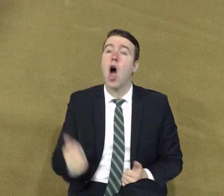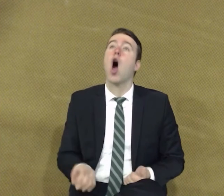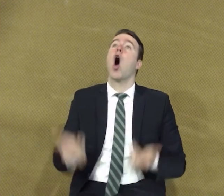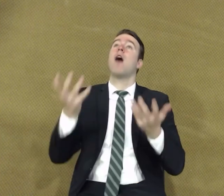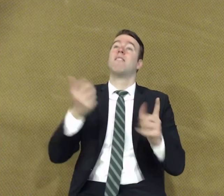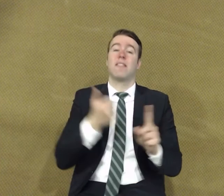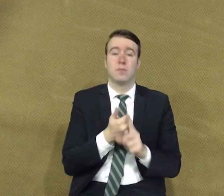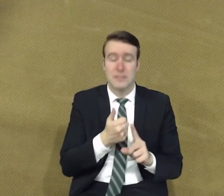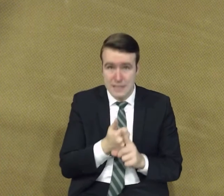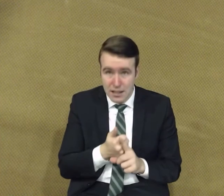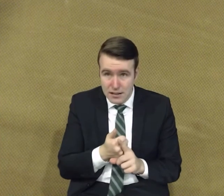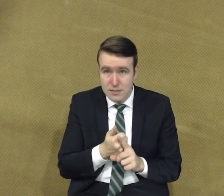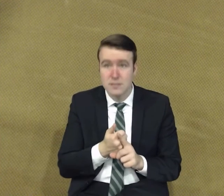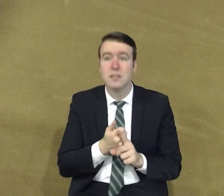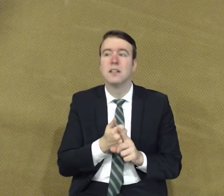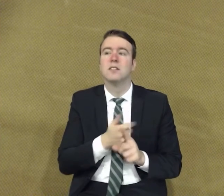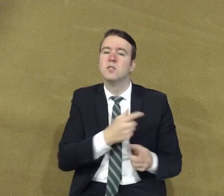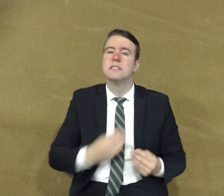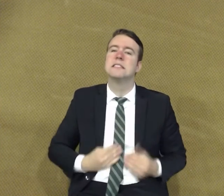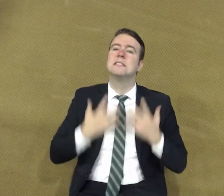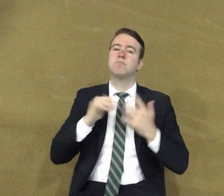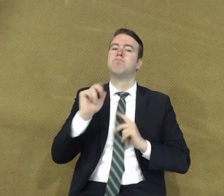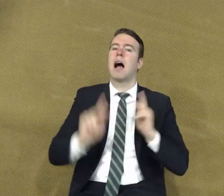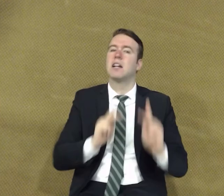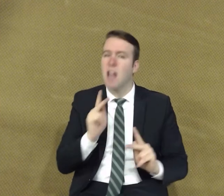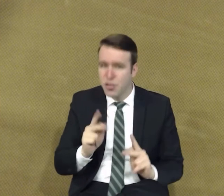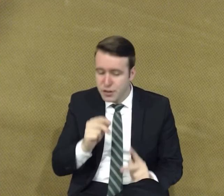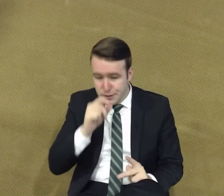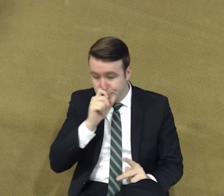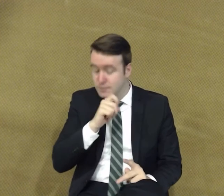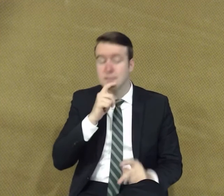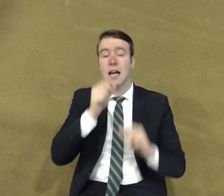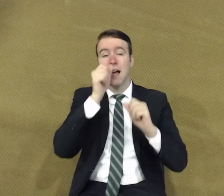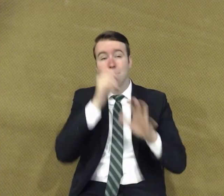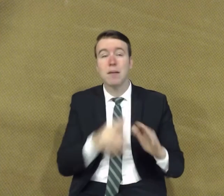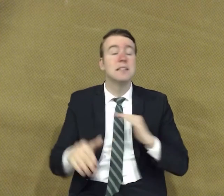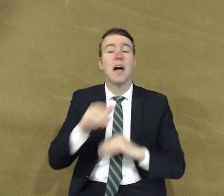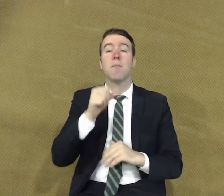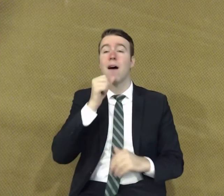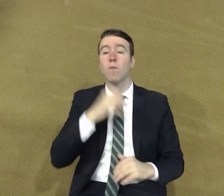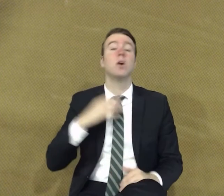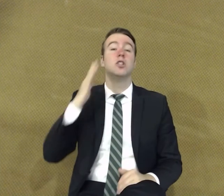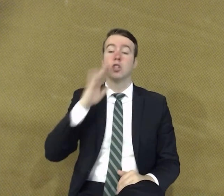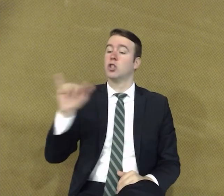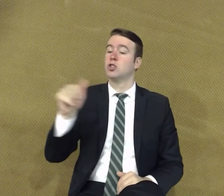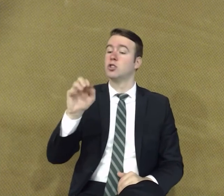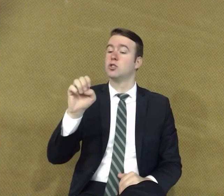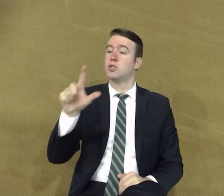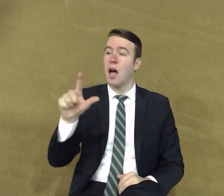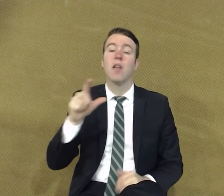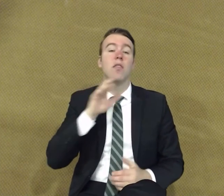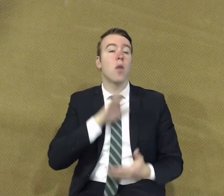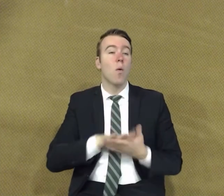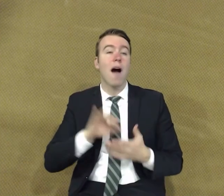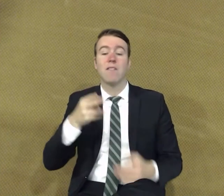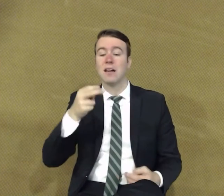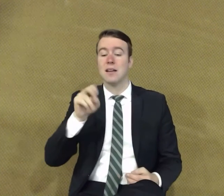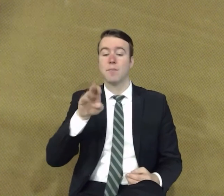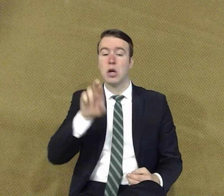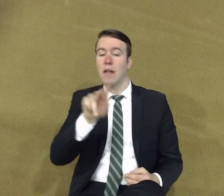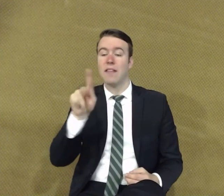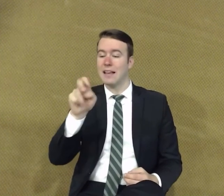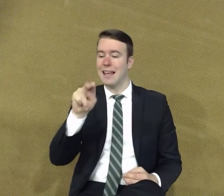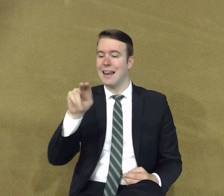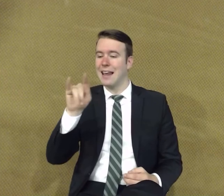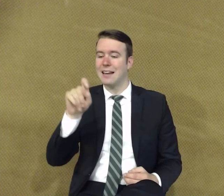offered themselves. She inspires others. She said, blessed above women shall Jael, the wife of Eber the